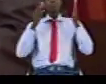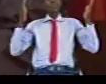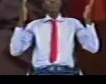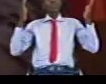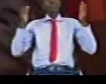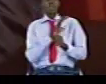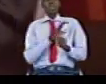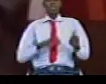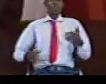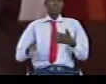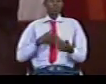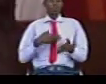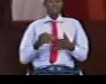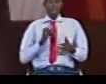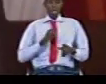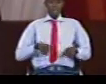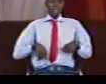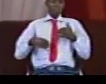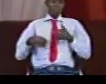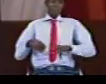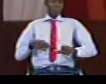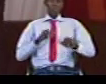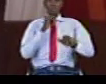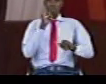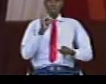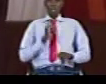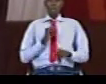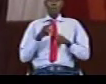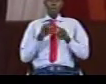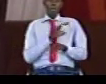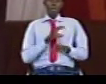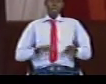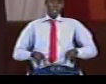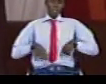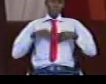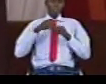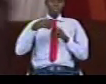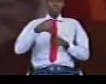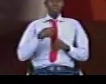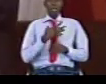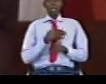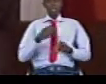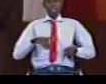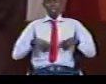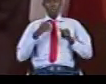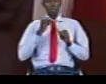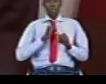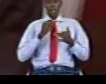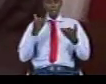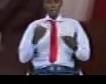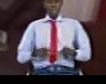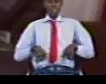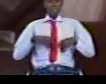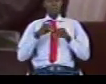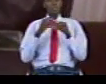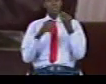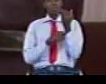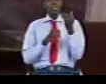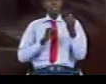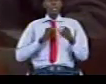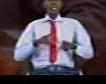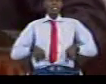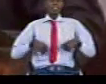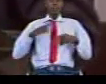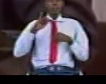live. Yet not I, but Christ liveth in me. And the life which I now live in the flesh, I live by the faith of the Son of God,